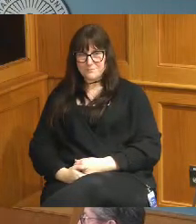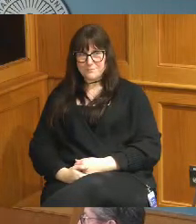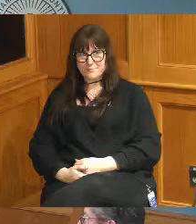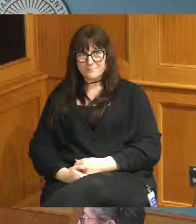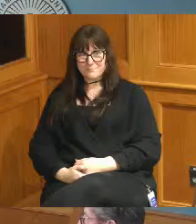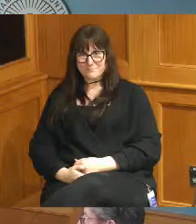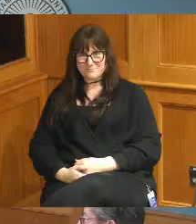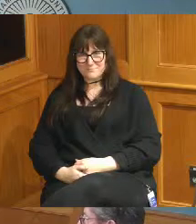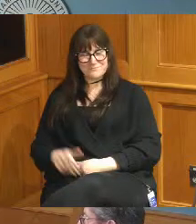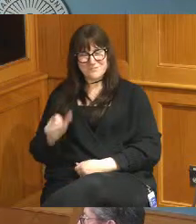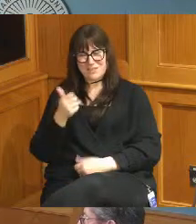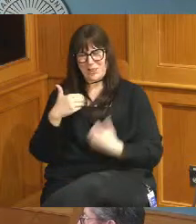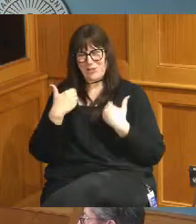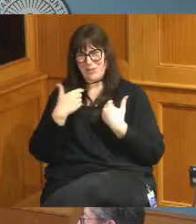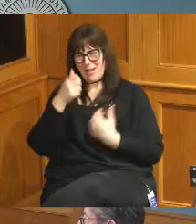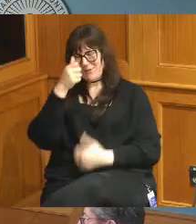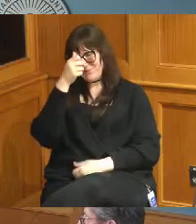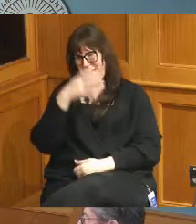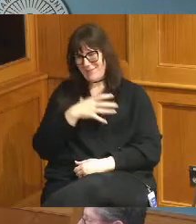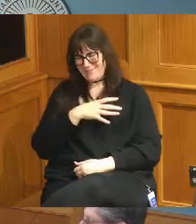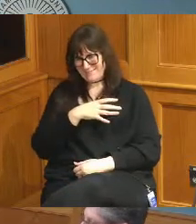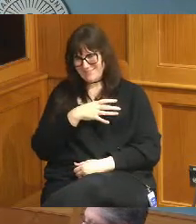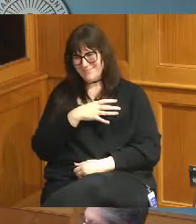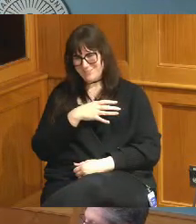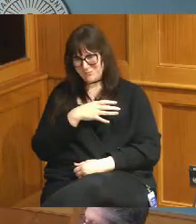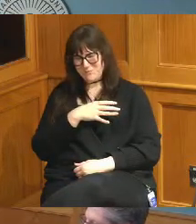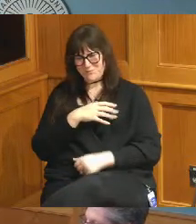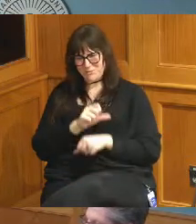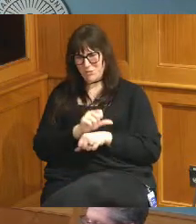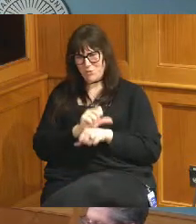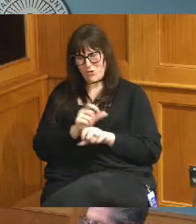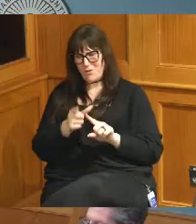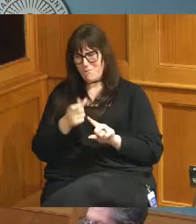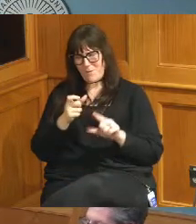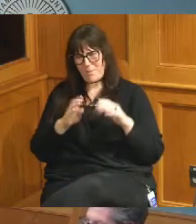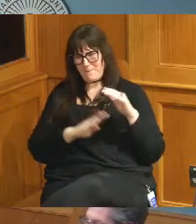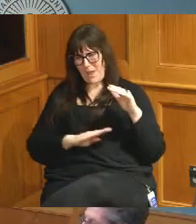another young man who worked from the bottom,